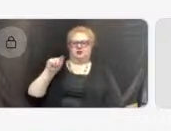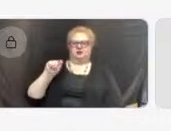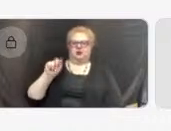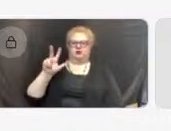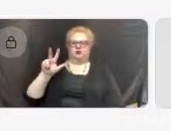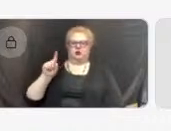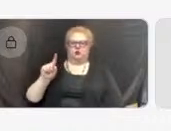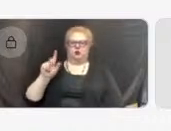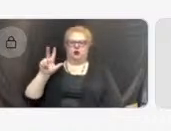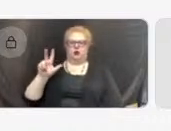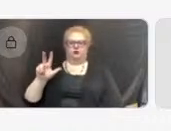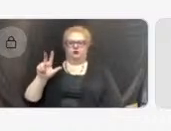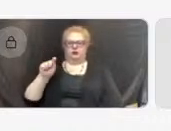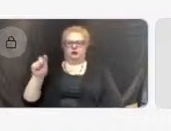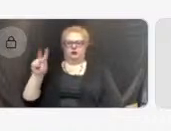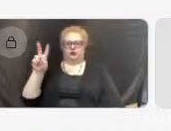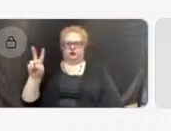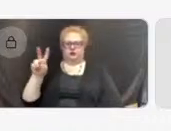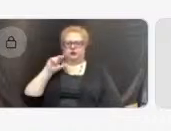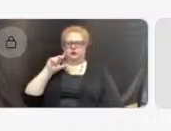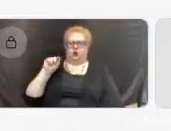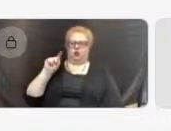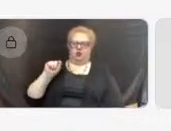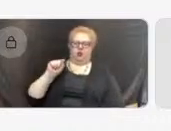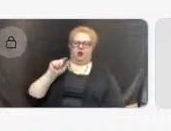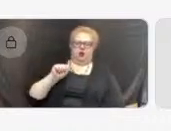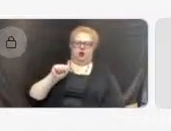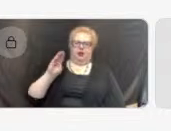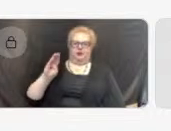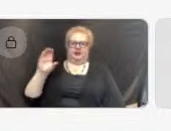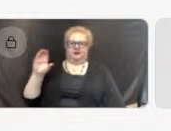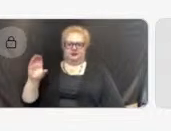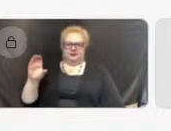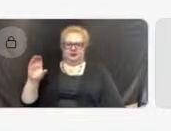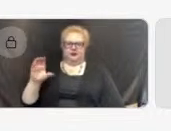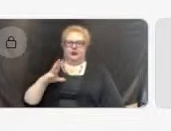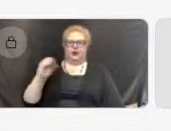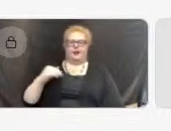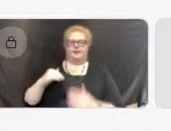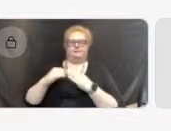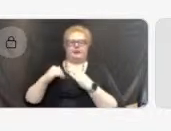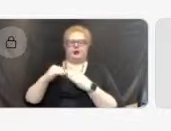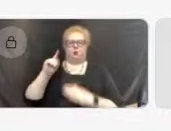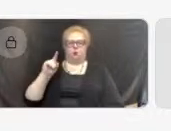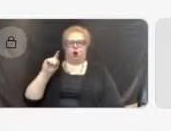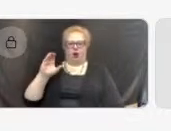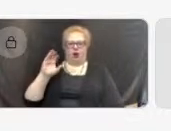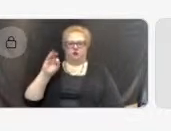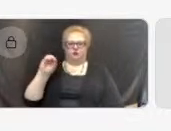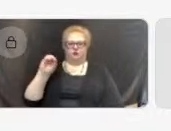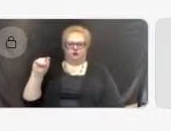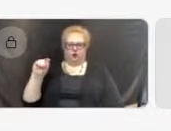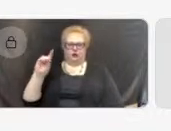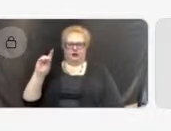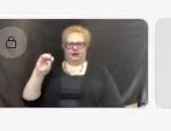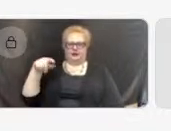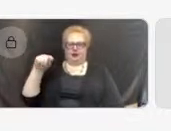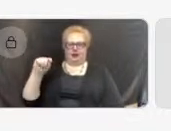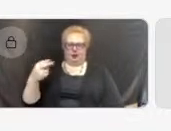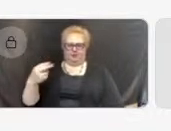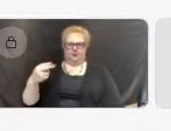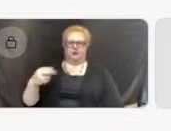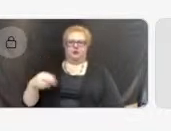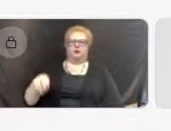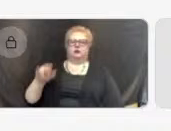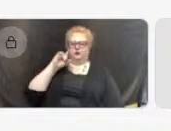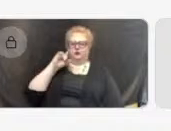31-232 for lots 8A, 8B, and 8C. Minimum 100-foot depth required, 86.05